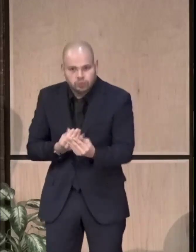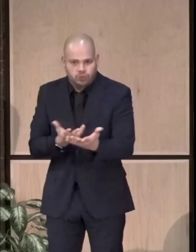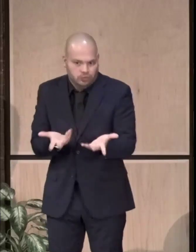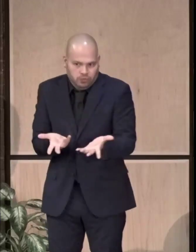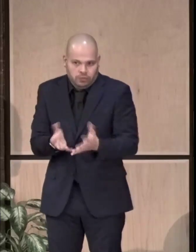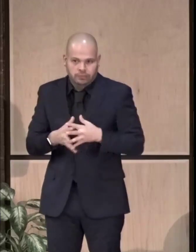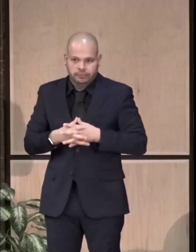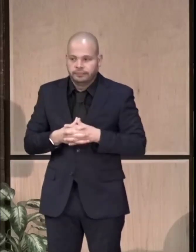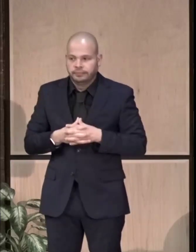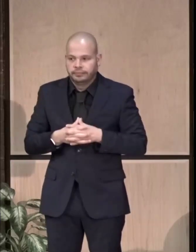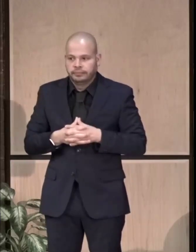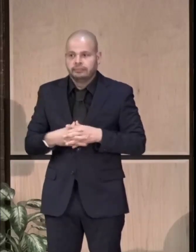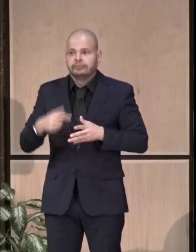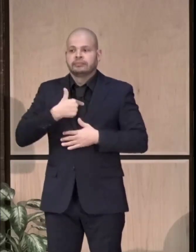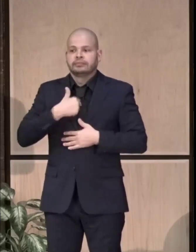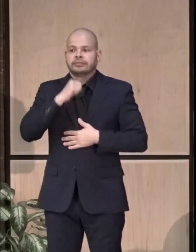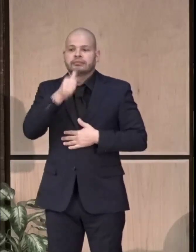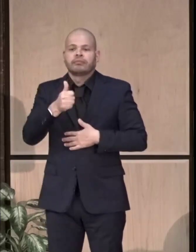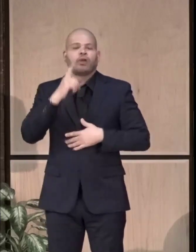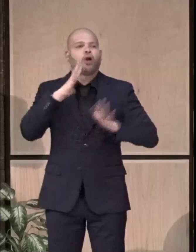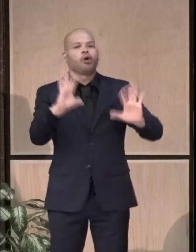So I don't believe I was downplaying.